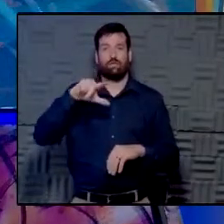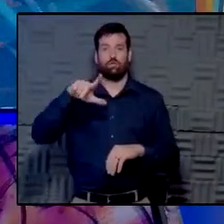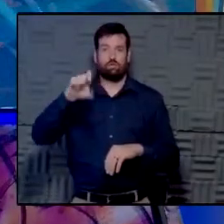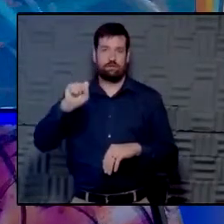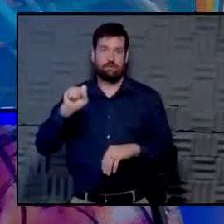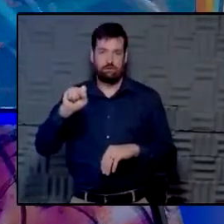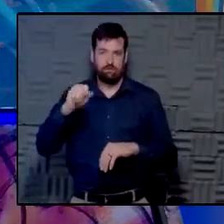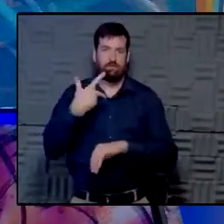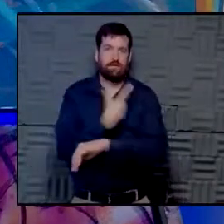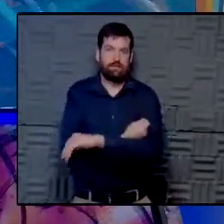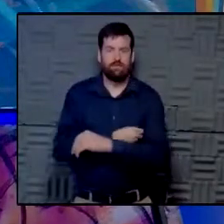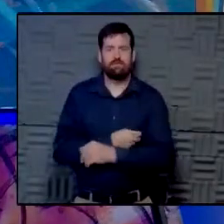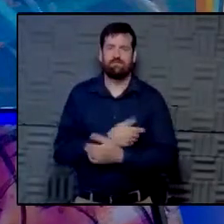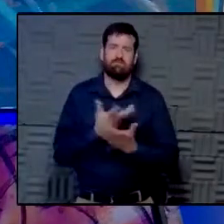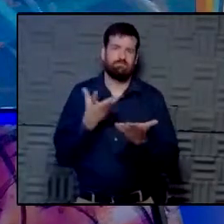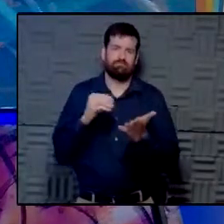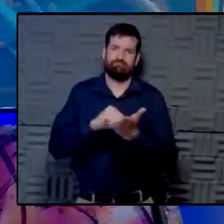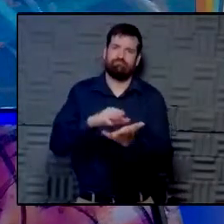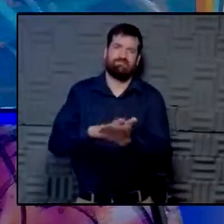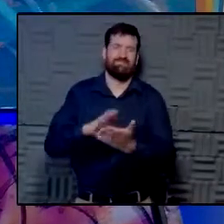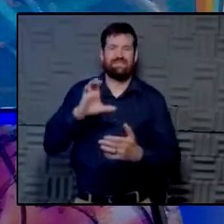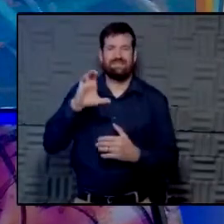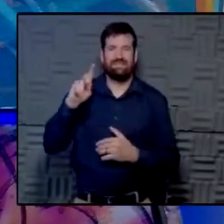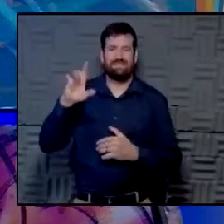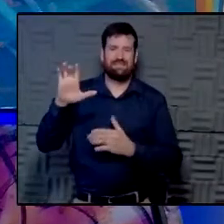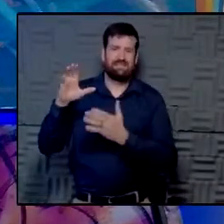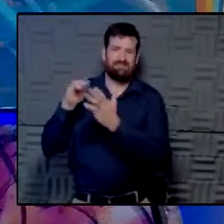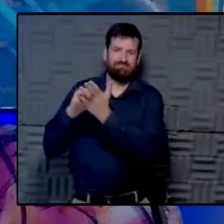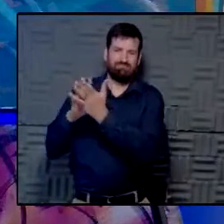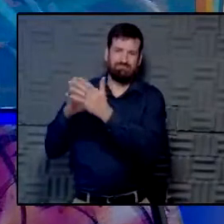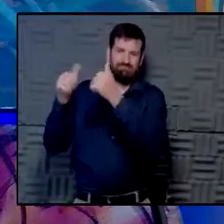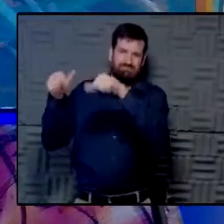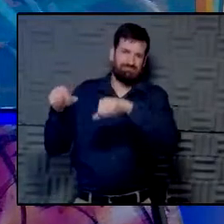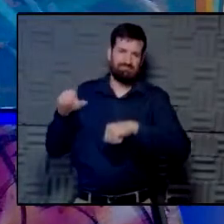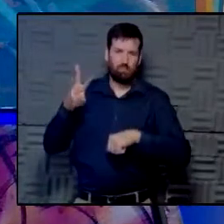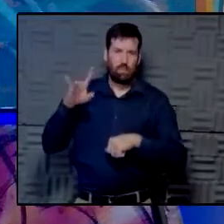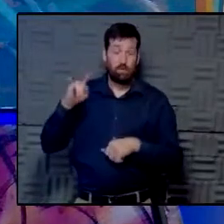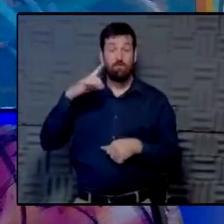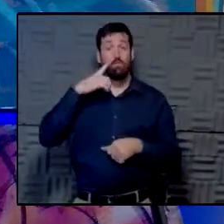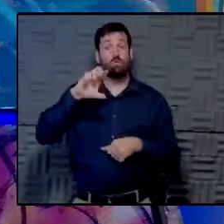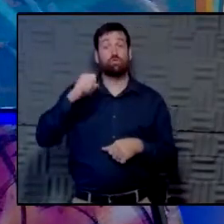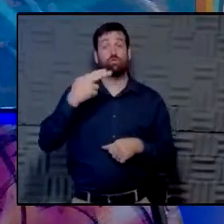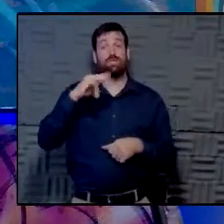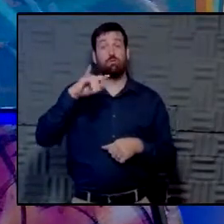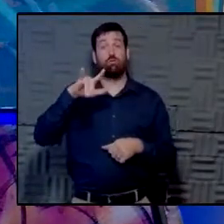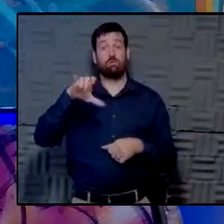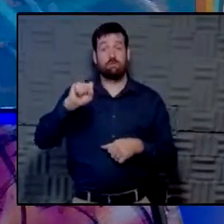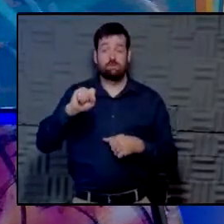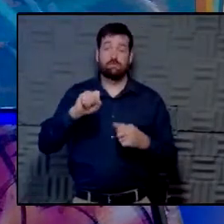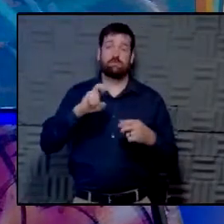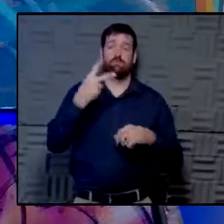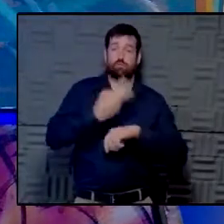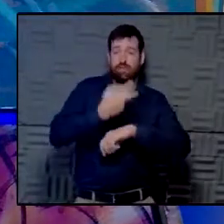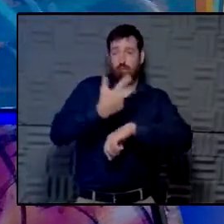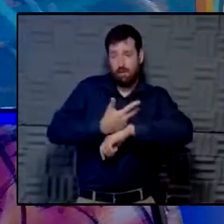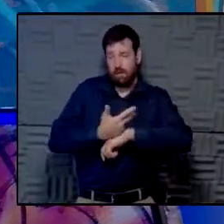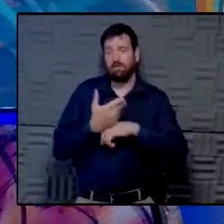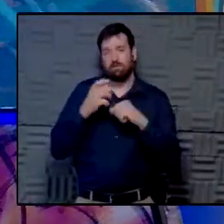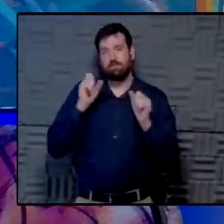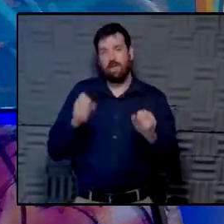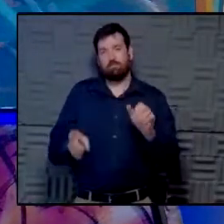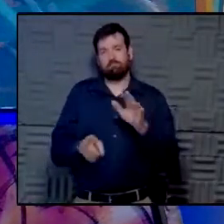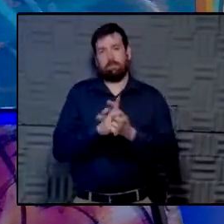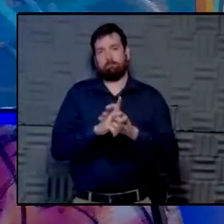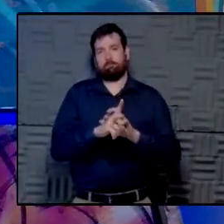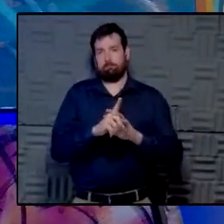well documented, and it's on the CDC website, that even for shingles vaccine, a couple days to 2 to 3 days later, you can develop